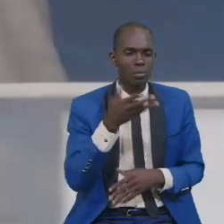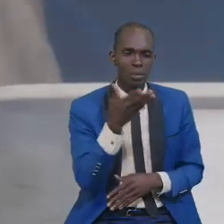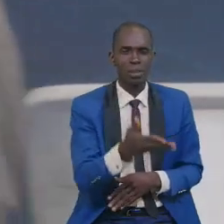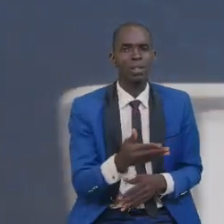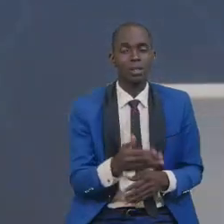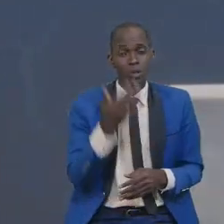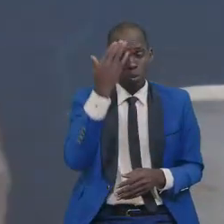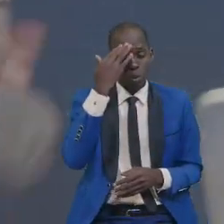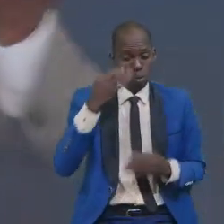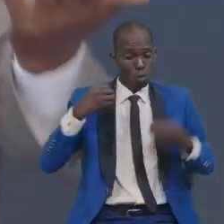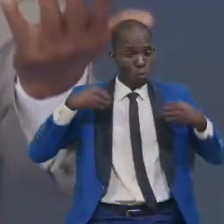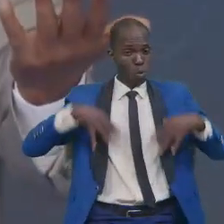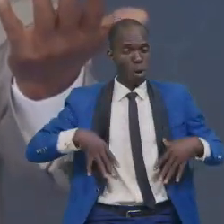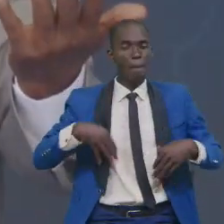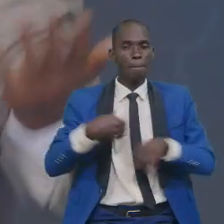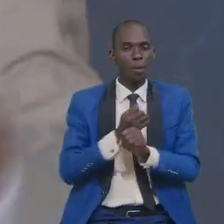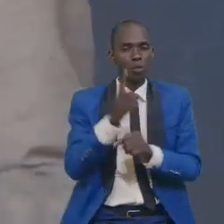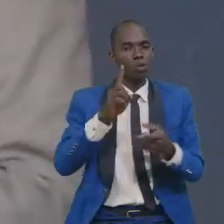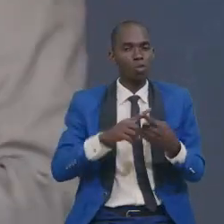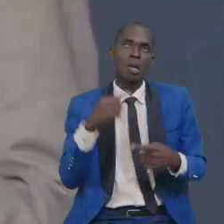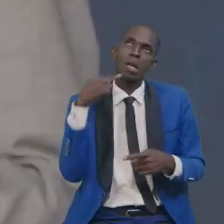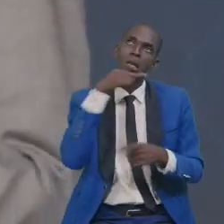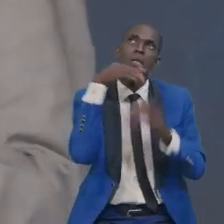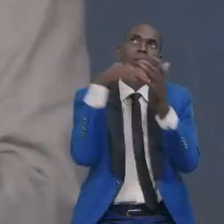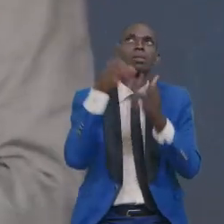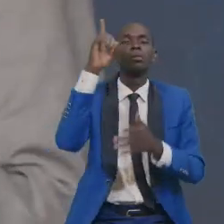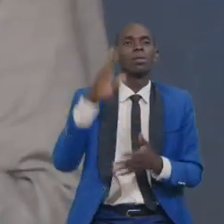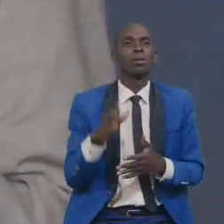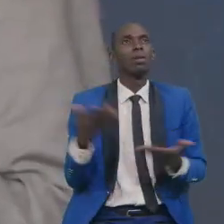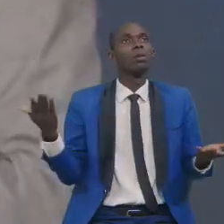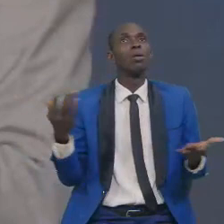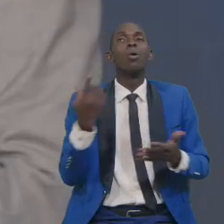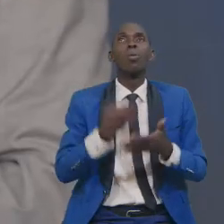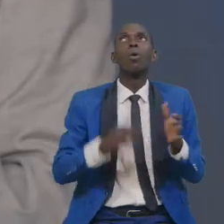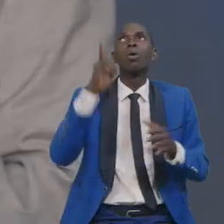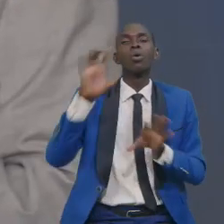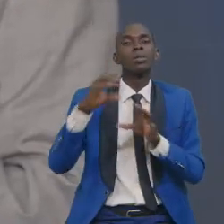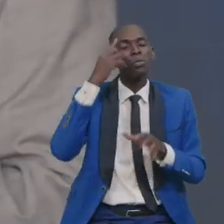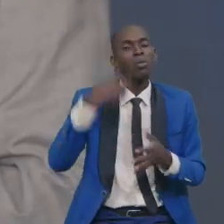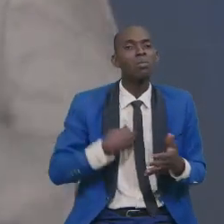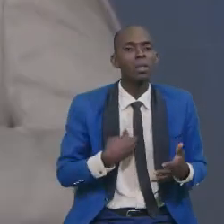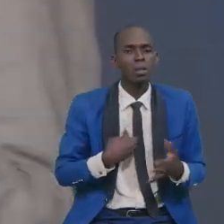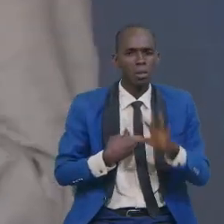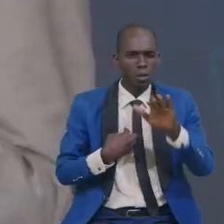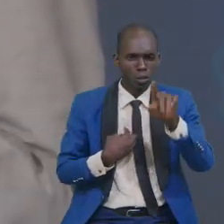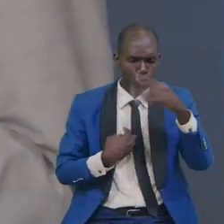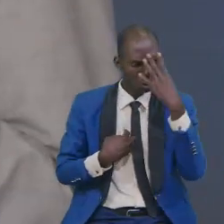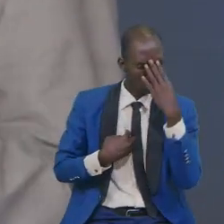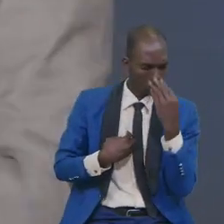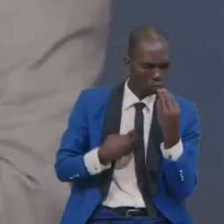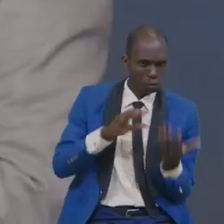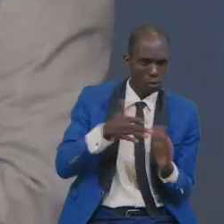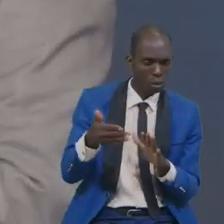lies on God what has he done for me your slave to woke her up that's good your